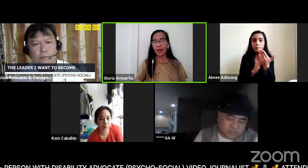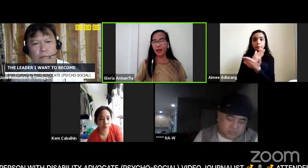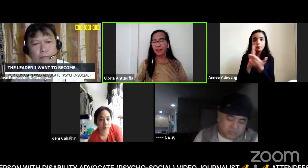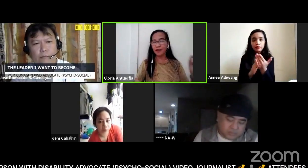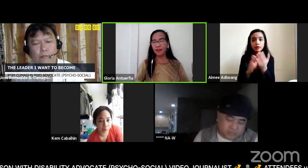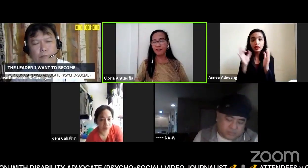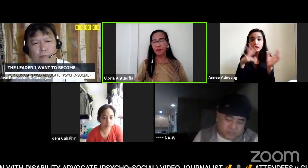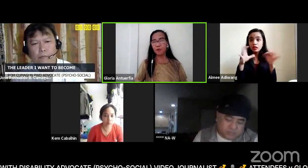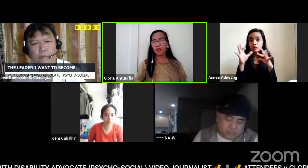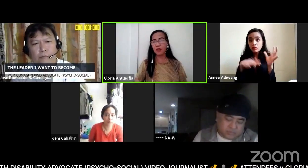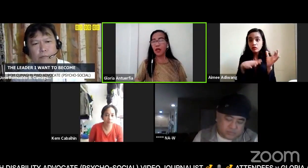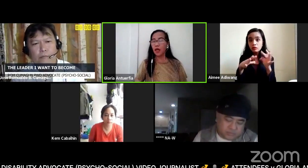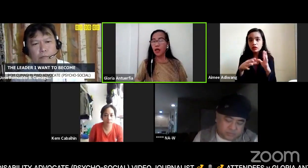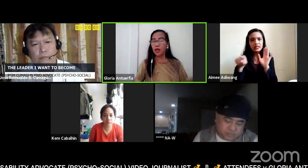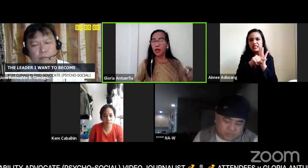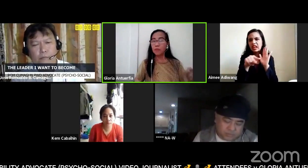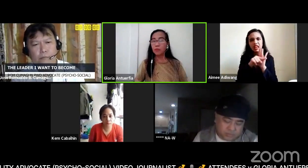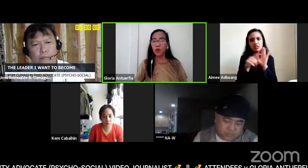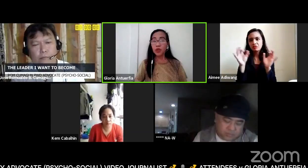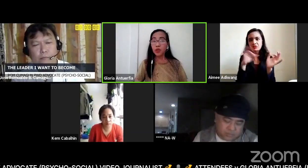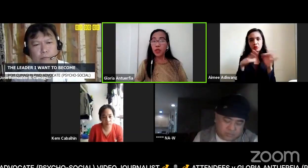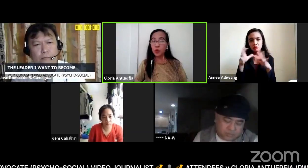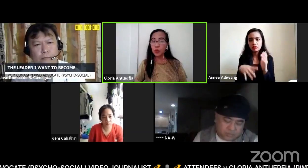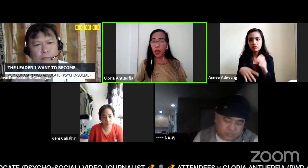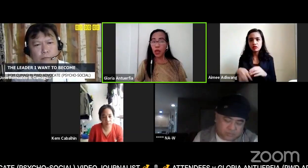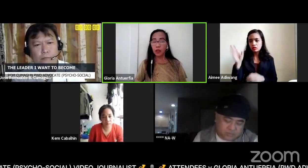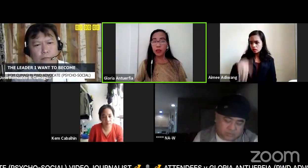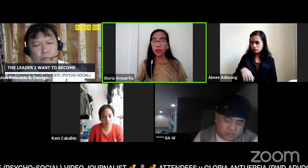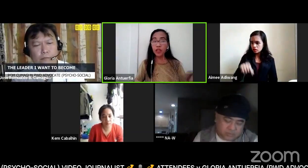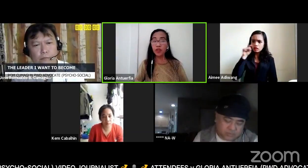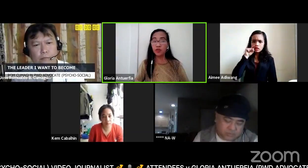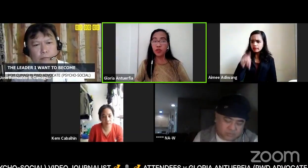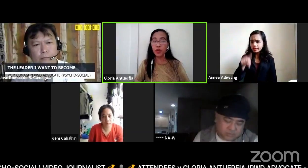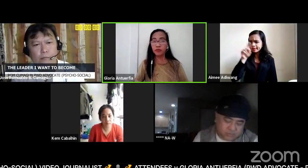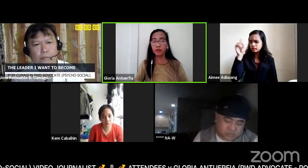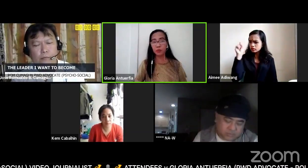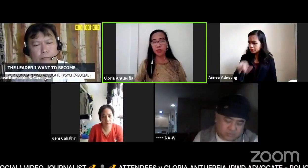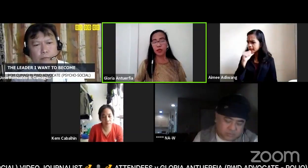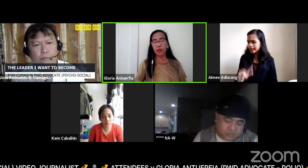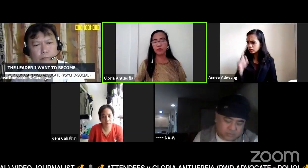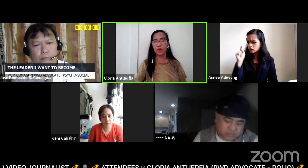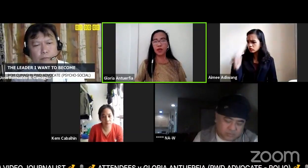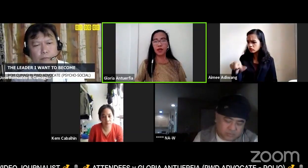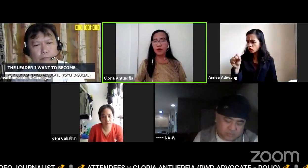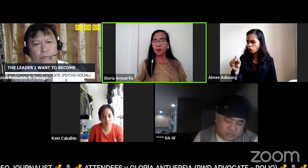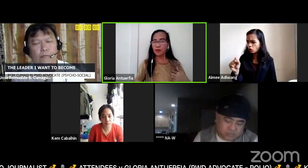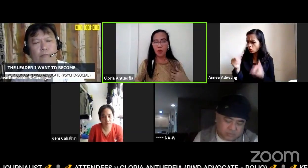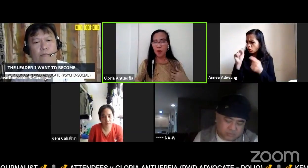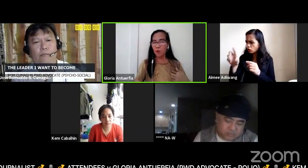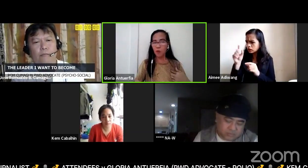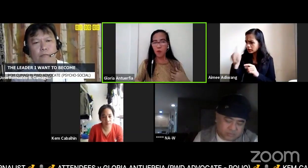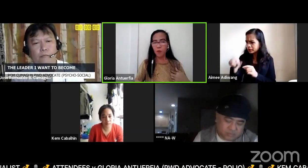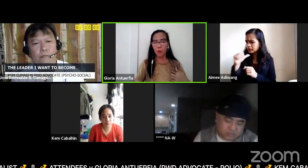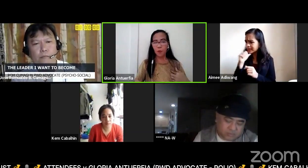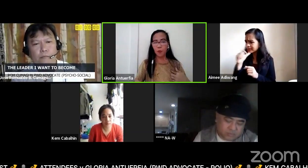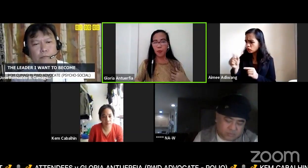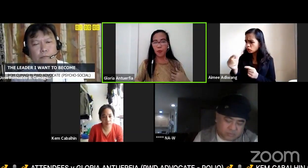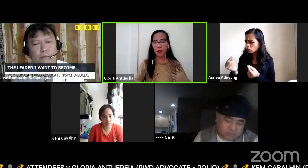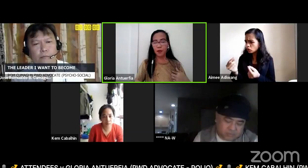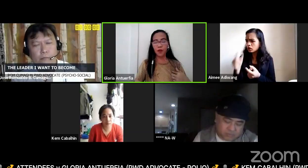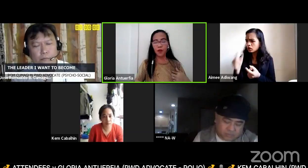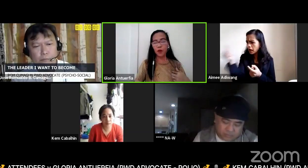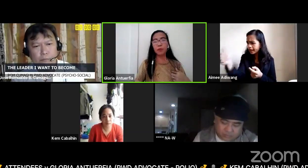comments, negative comments that, Ma'am Glo, you should not do that. They should do that for themselves. But for me,